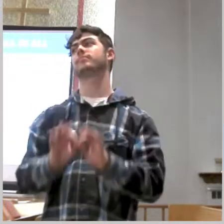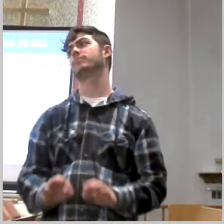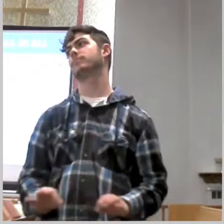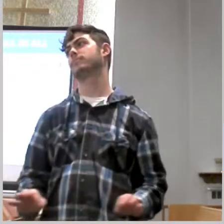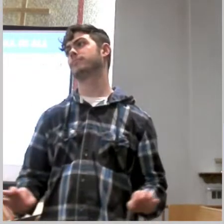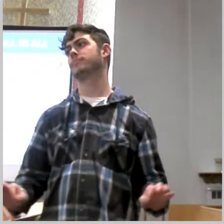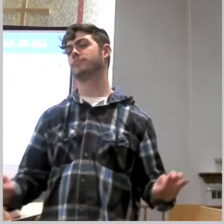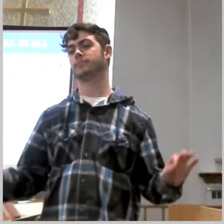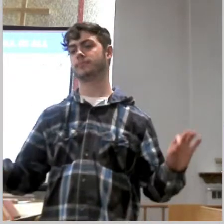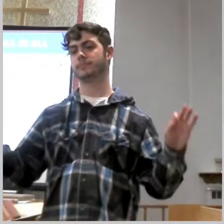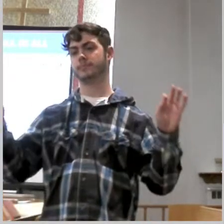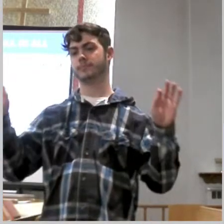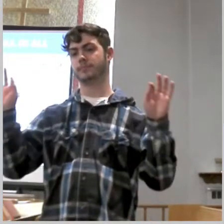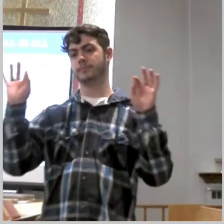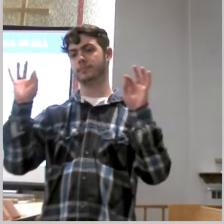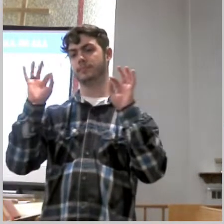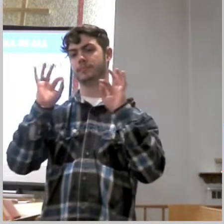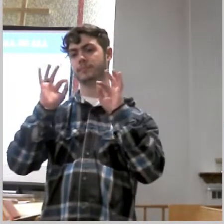is your